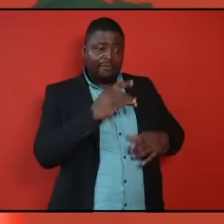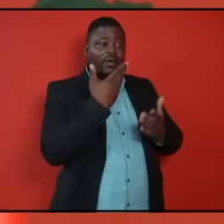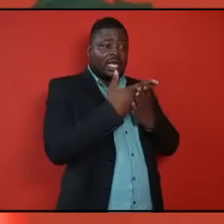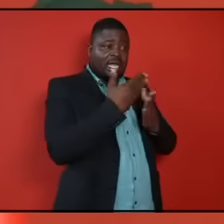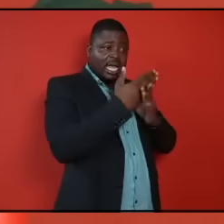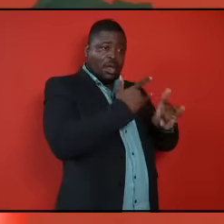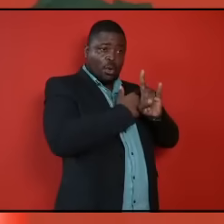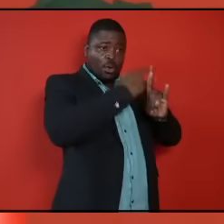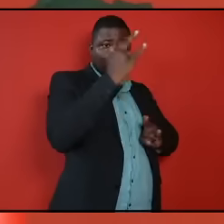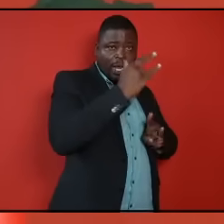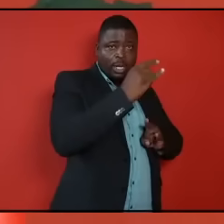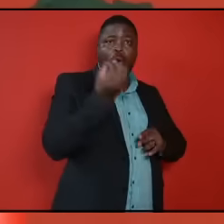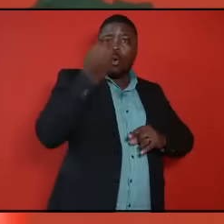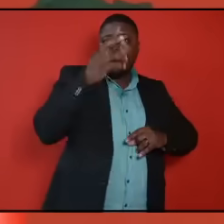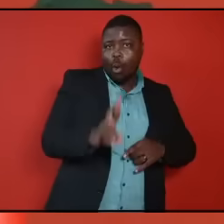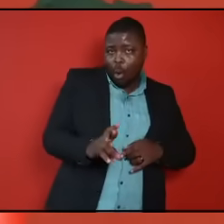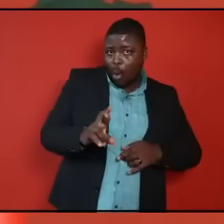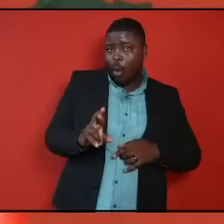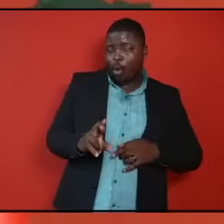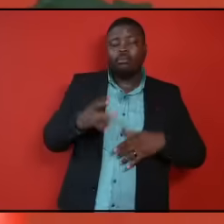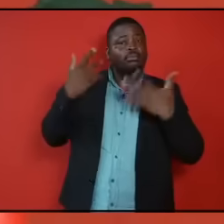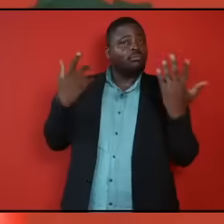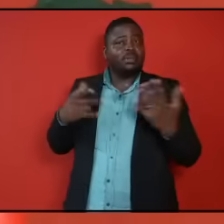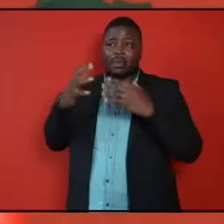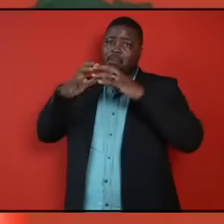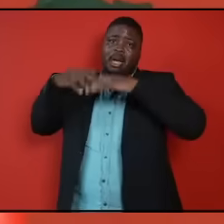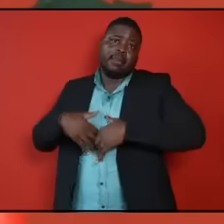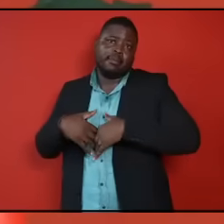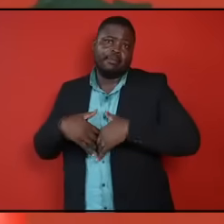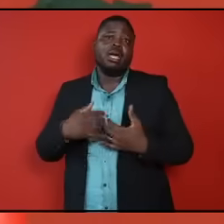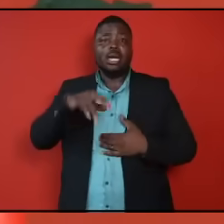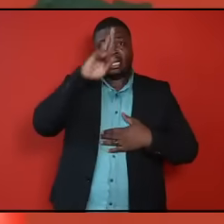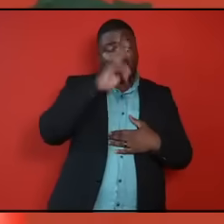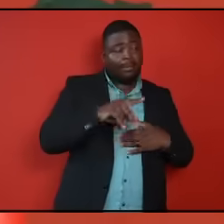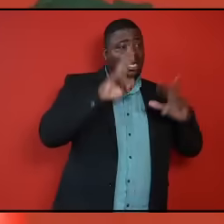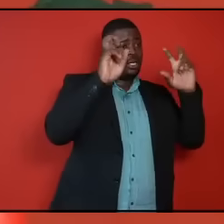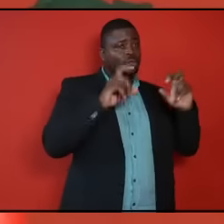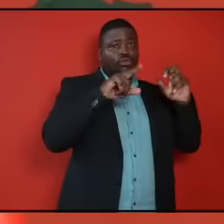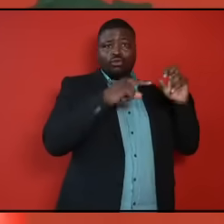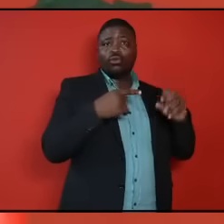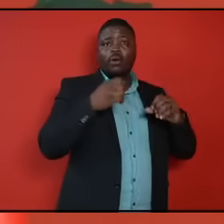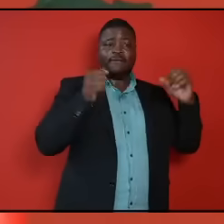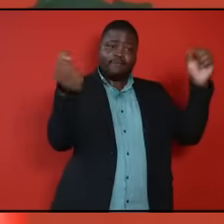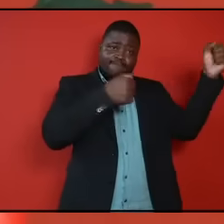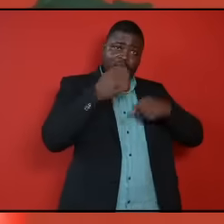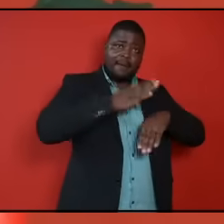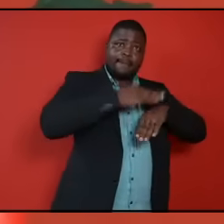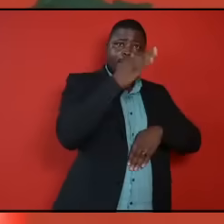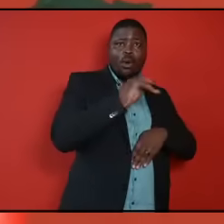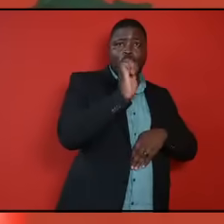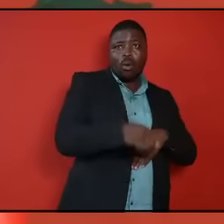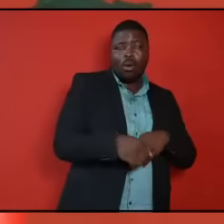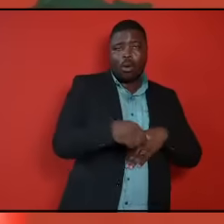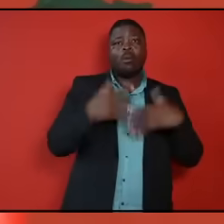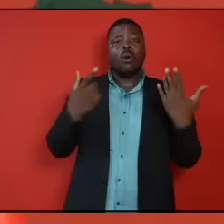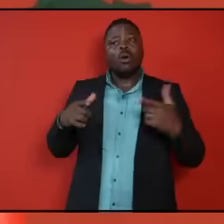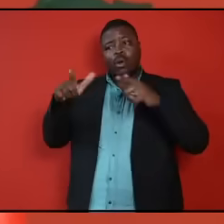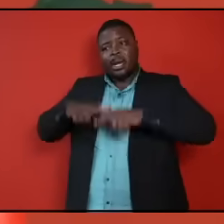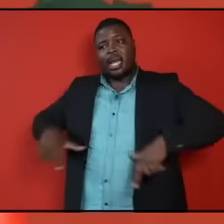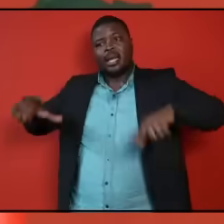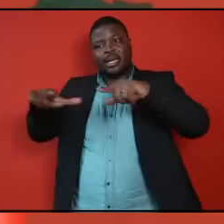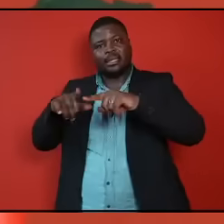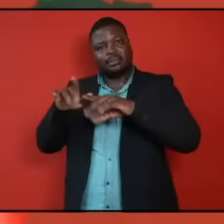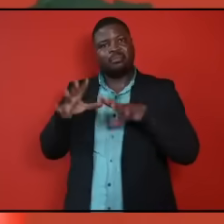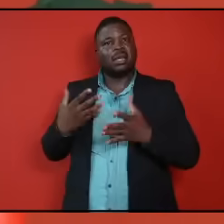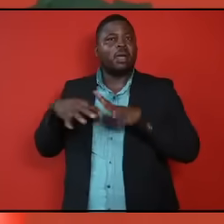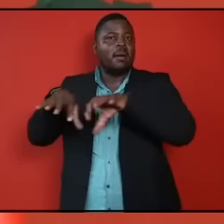and prolong their misery, unemployment, landlessness, and poverty. Let us heed the call to the ground